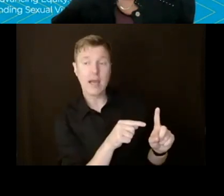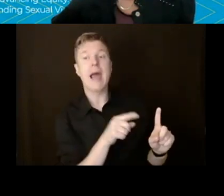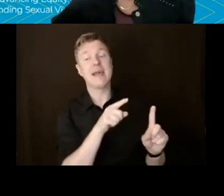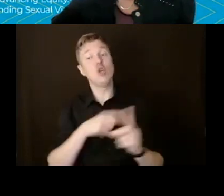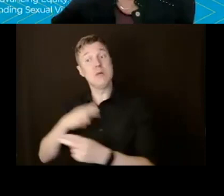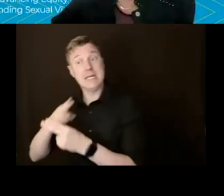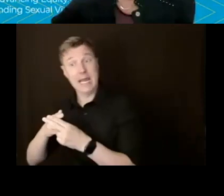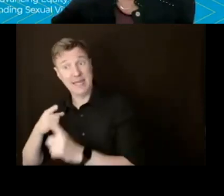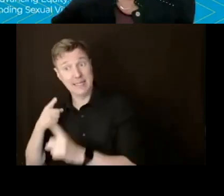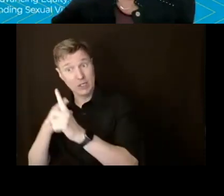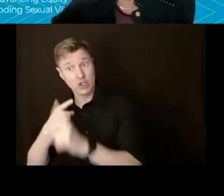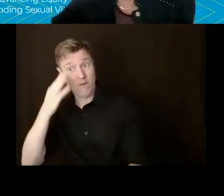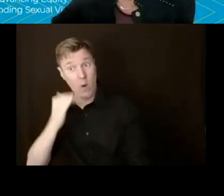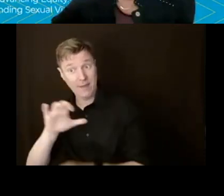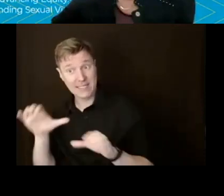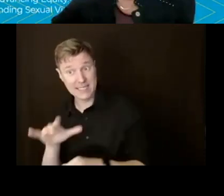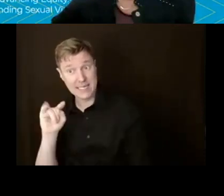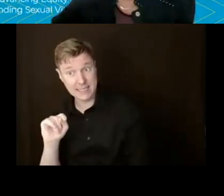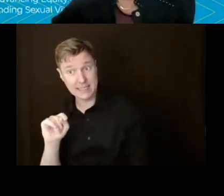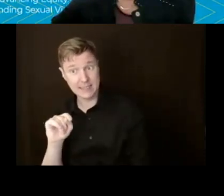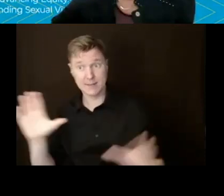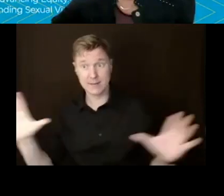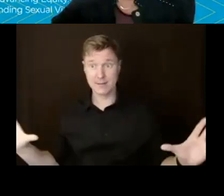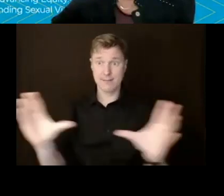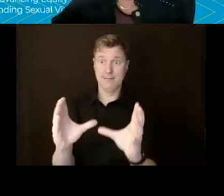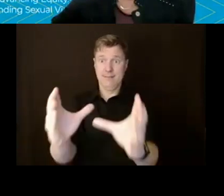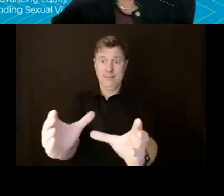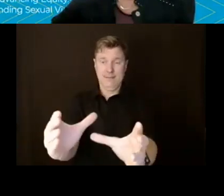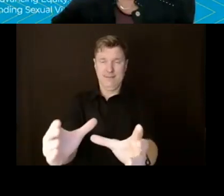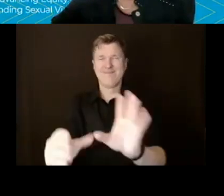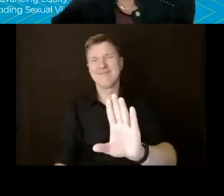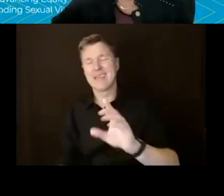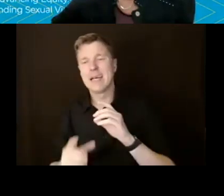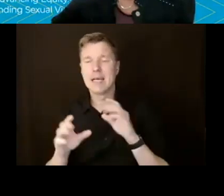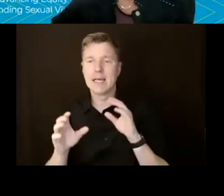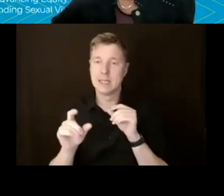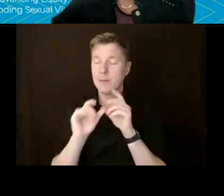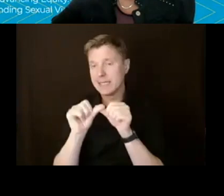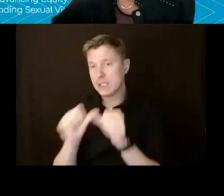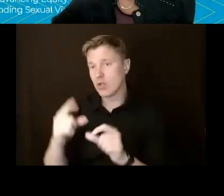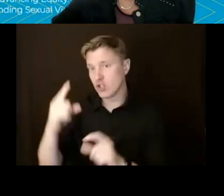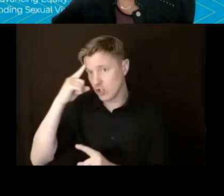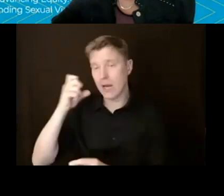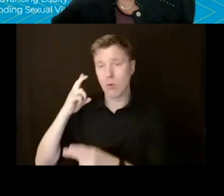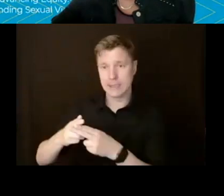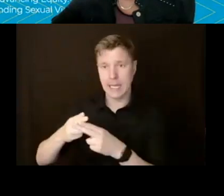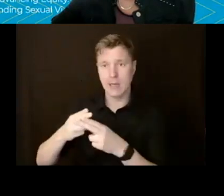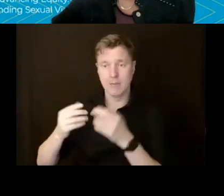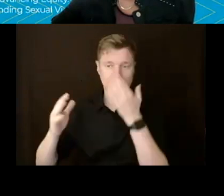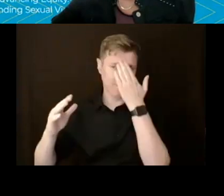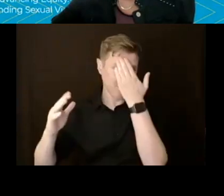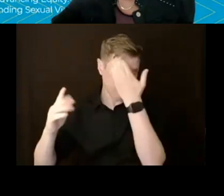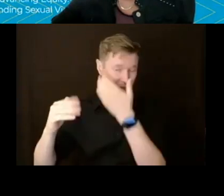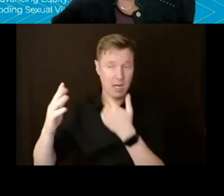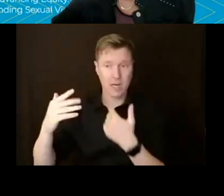did it. And most certainly you can do so. Okay, let me continue this thought, and then I'll also name like the villain, the